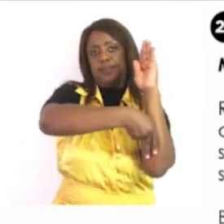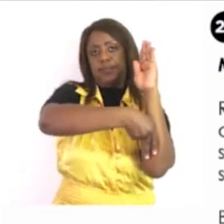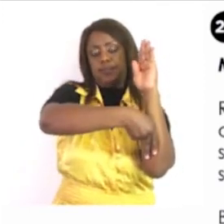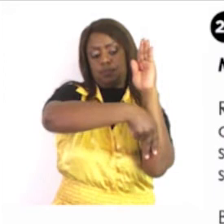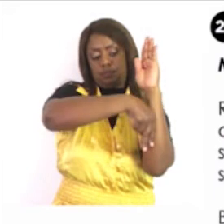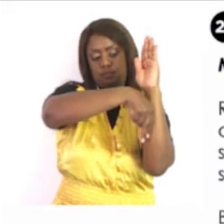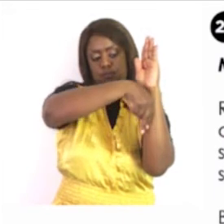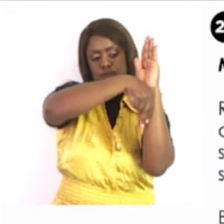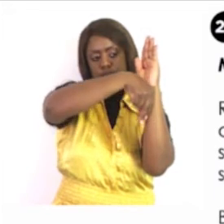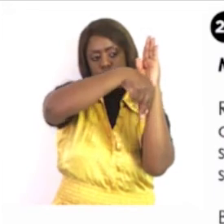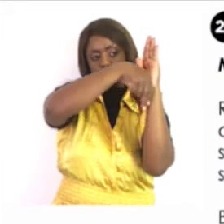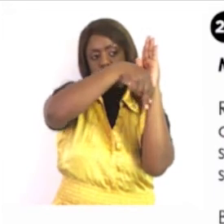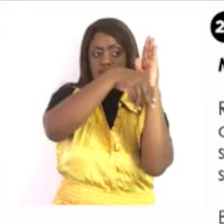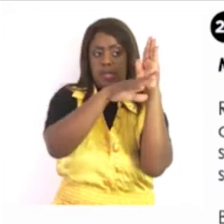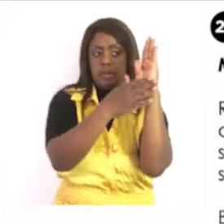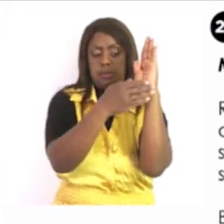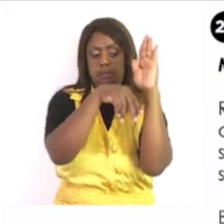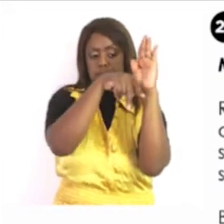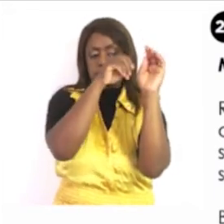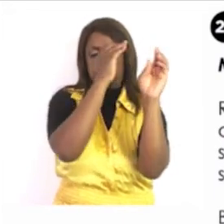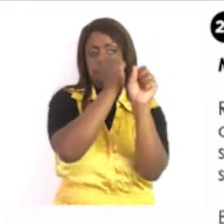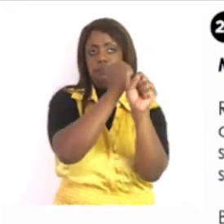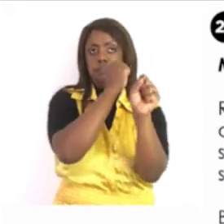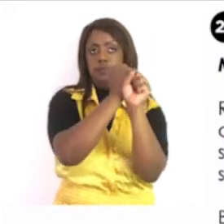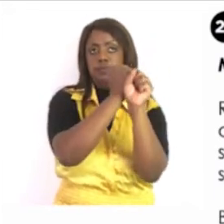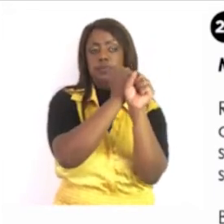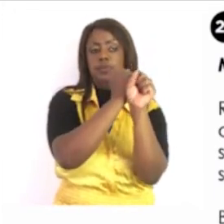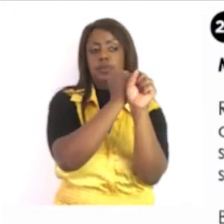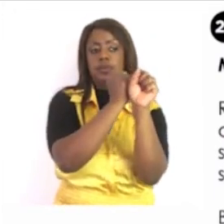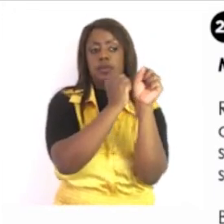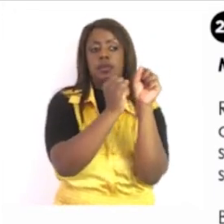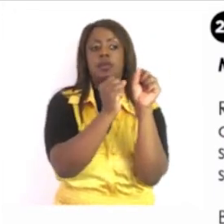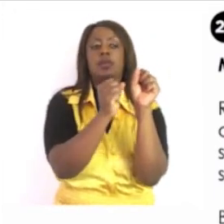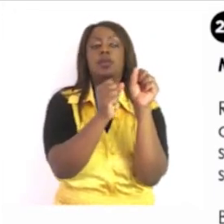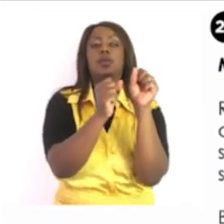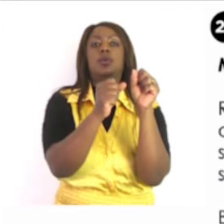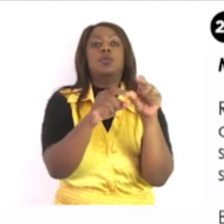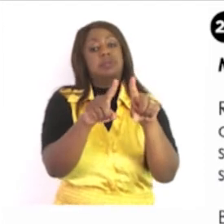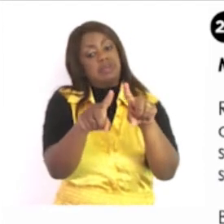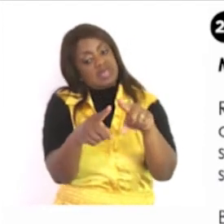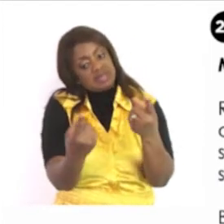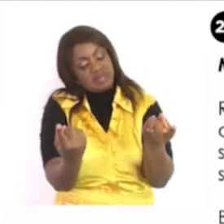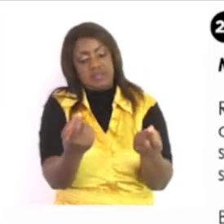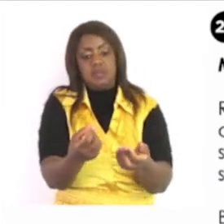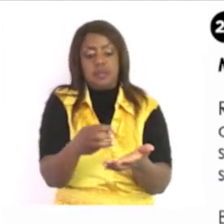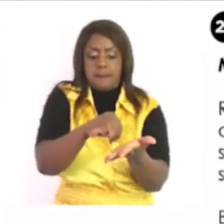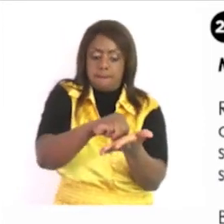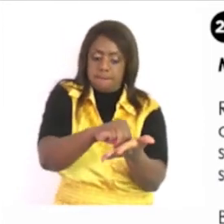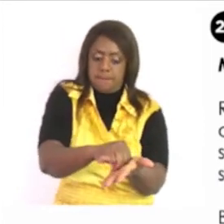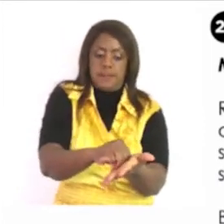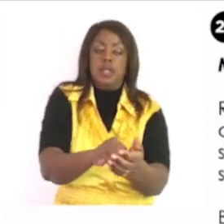The units can be kg, which is kilograms, G for